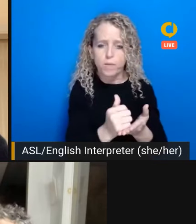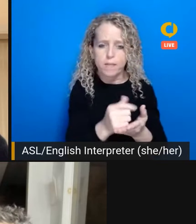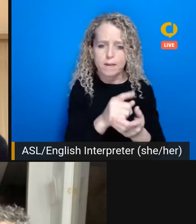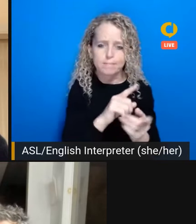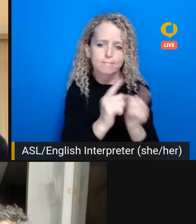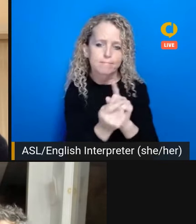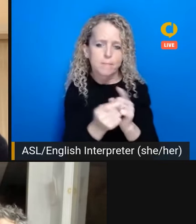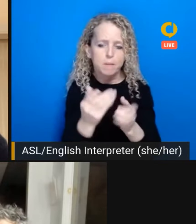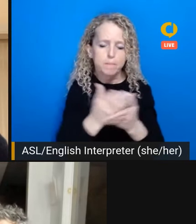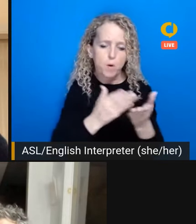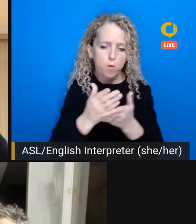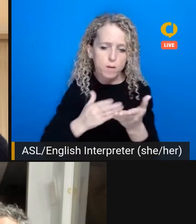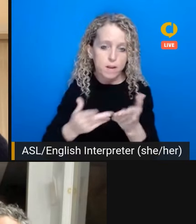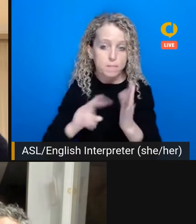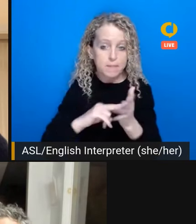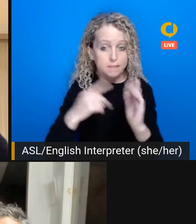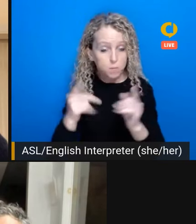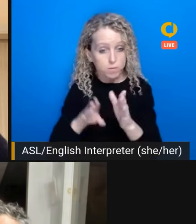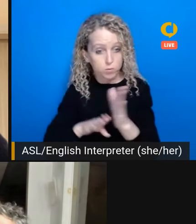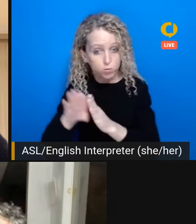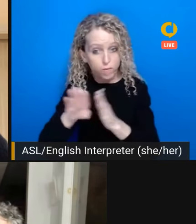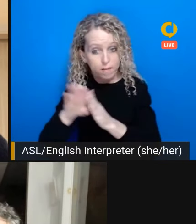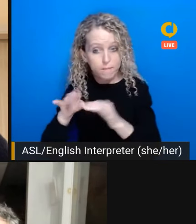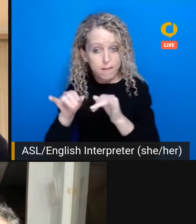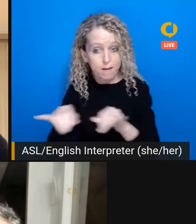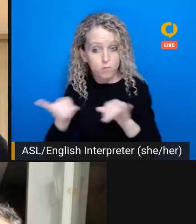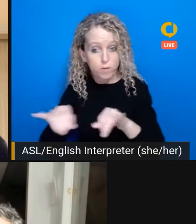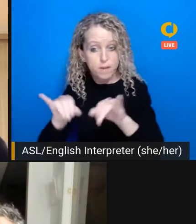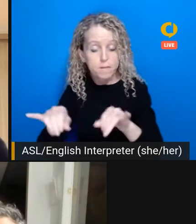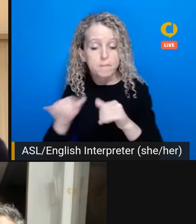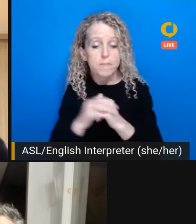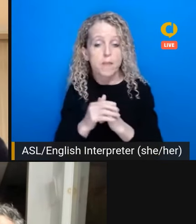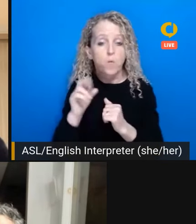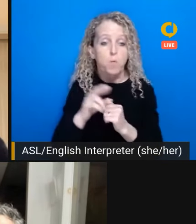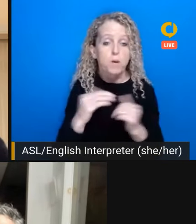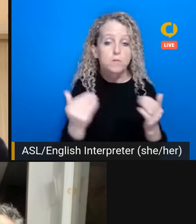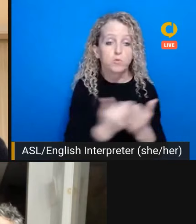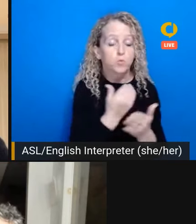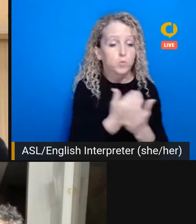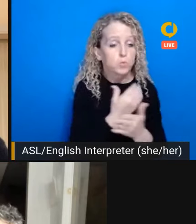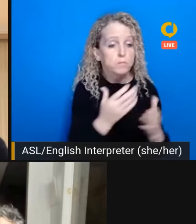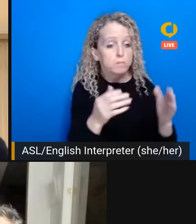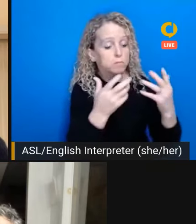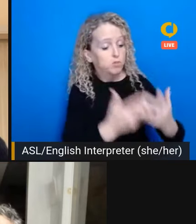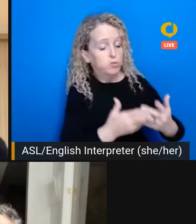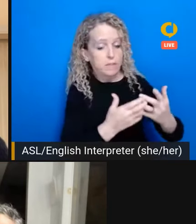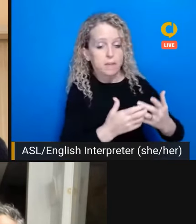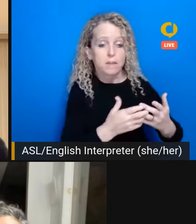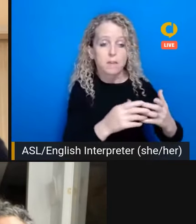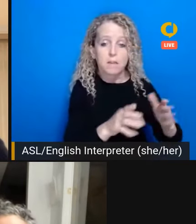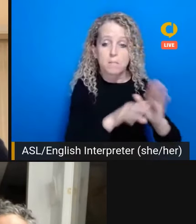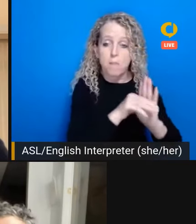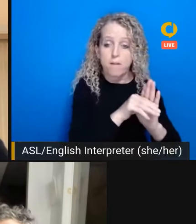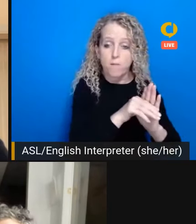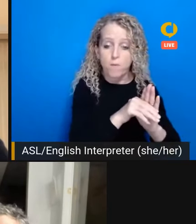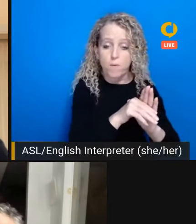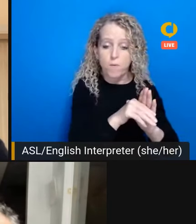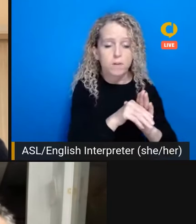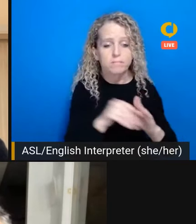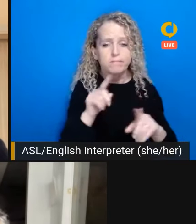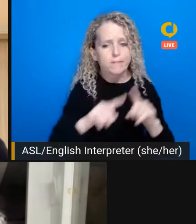as somebody developing an algorithm or developing a new machine learning model classifier. That's a different kind of work. The translational